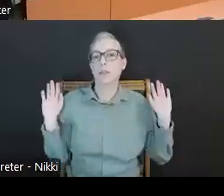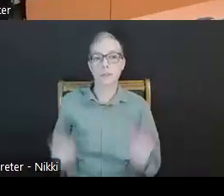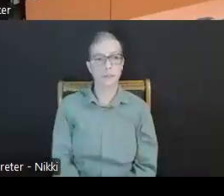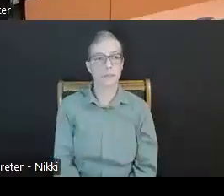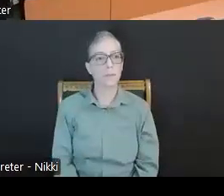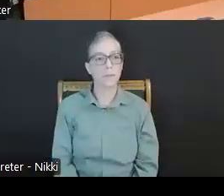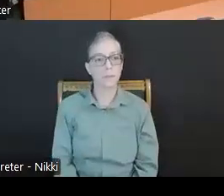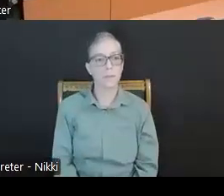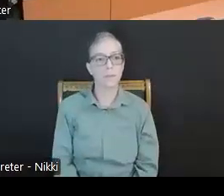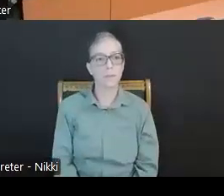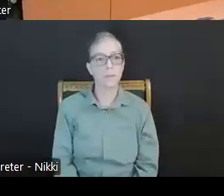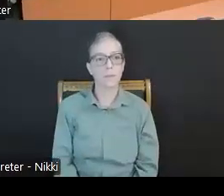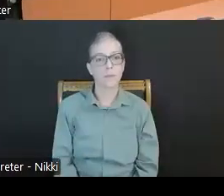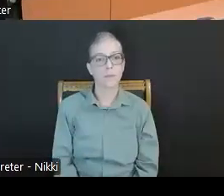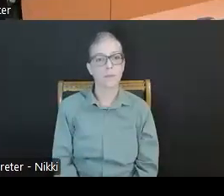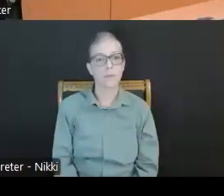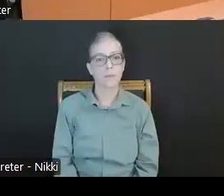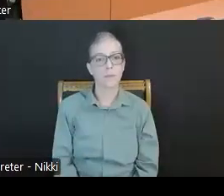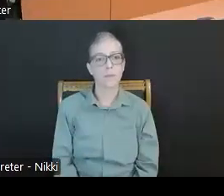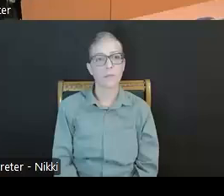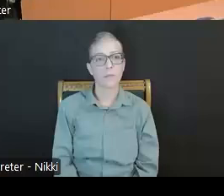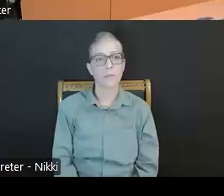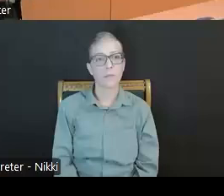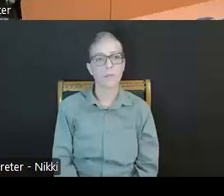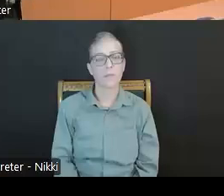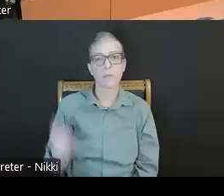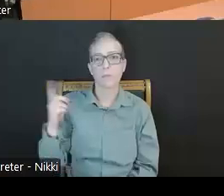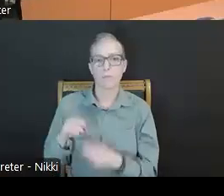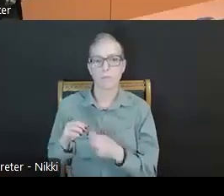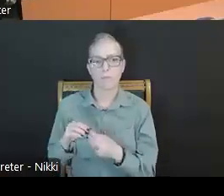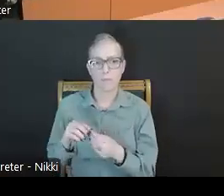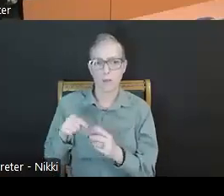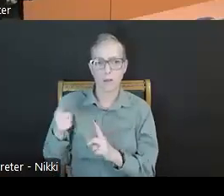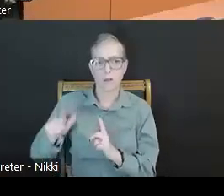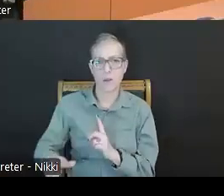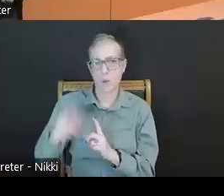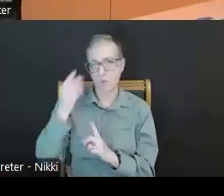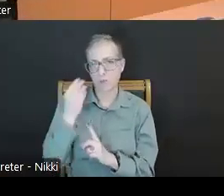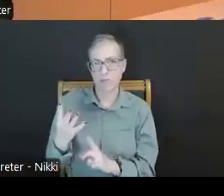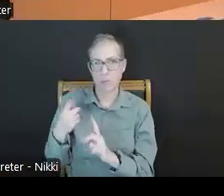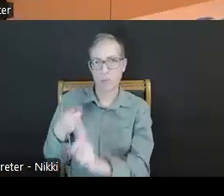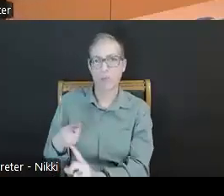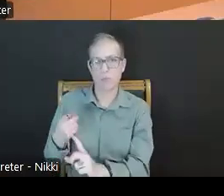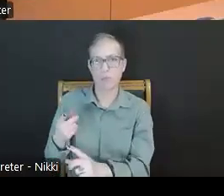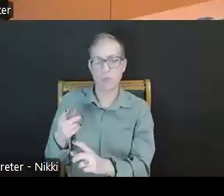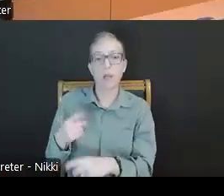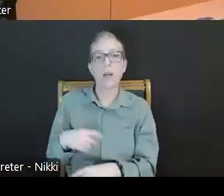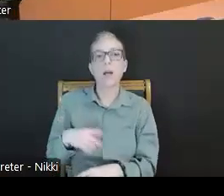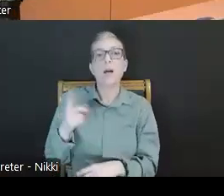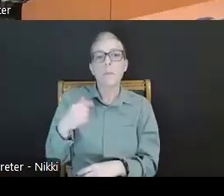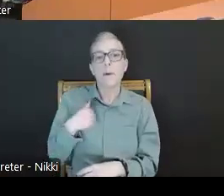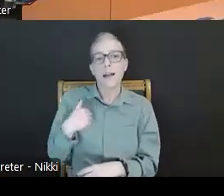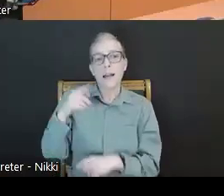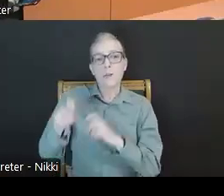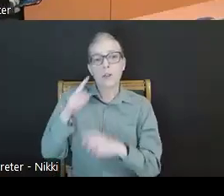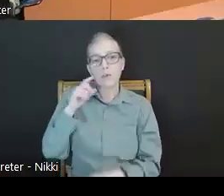This is very low. Just want to point that out. I want to take a step back because my questions are also for Sungsu, and I just wanted to say that, you know,